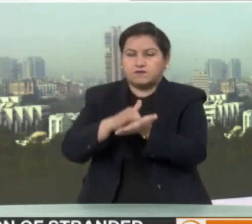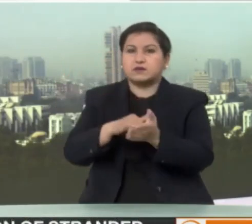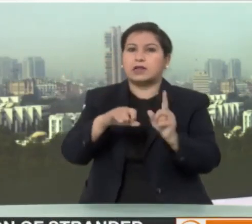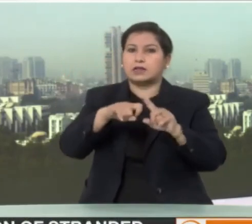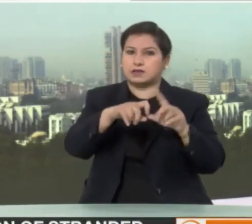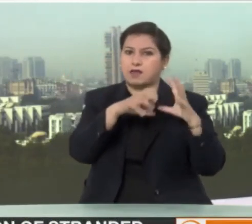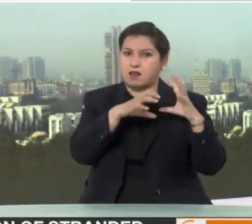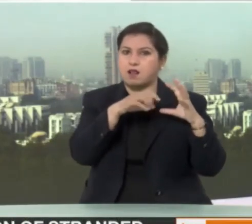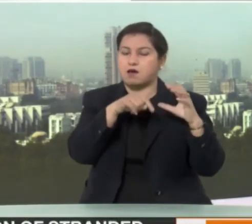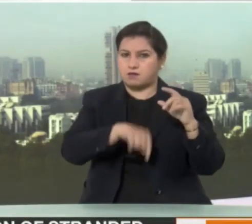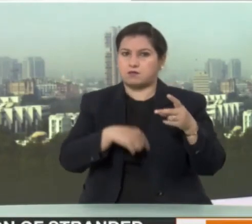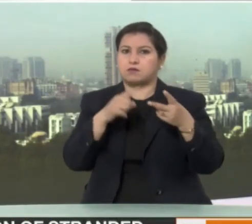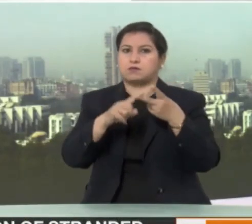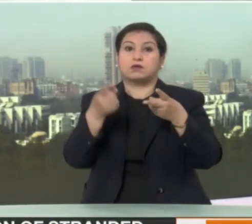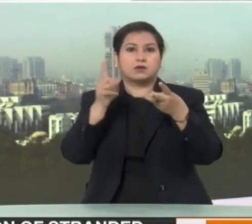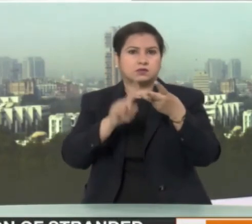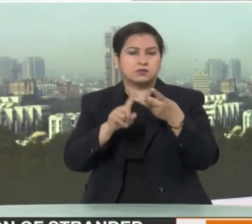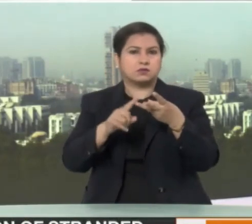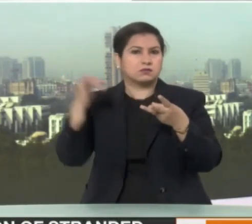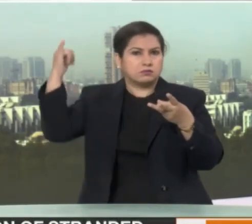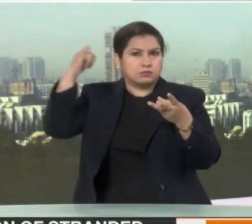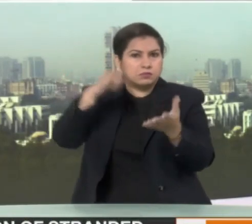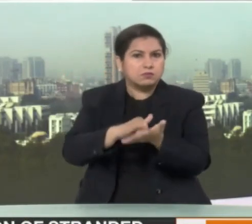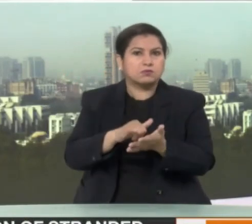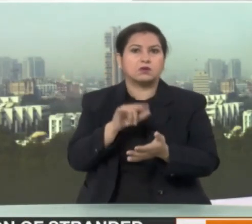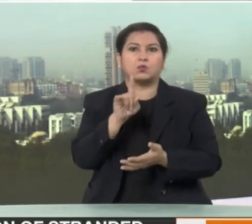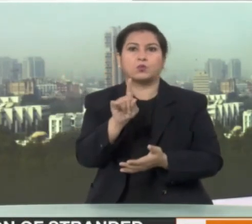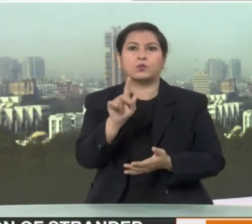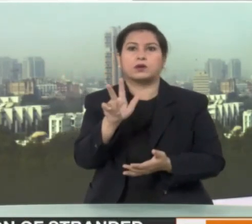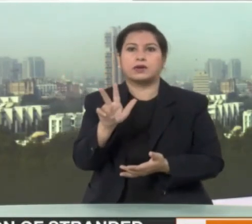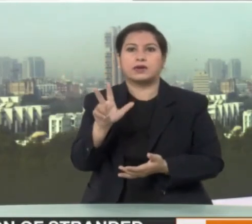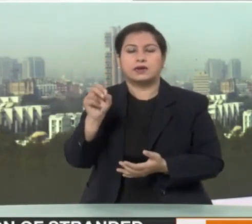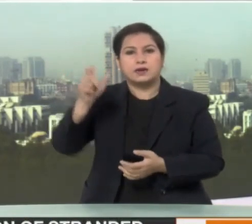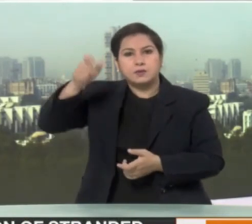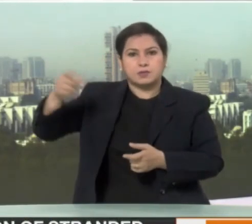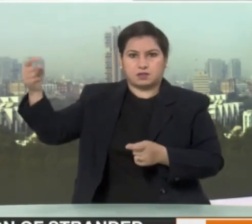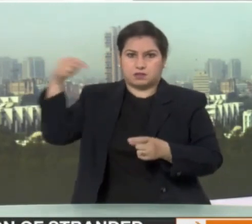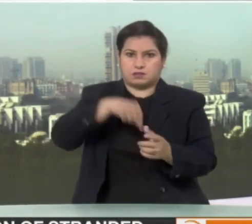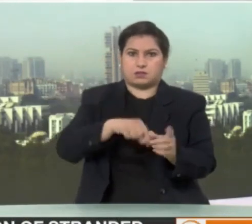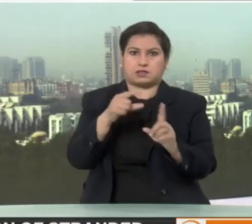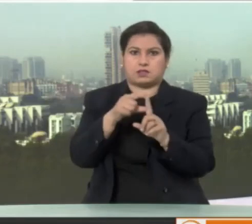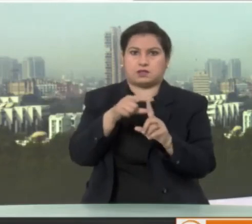Kerala, another flight carrying around 180 Indians will reach Delhi.